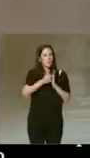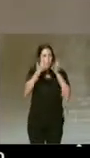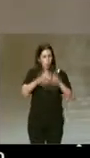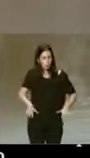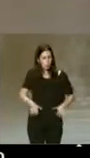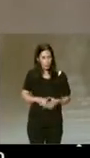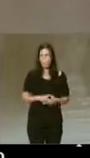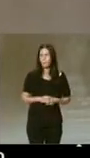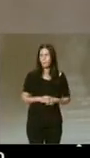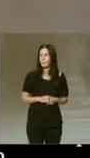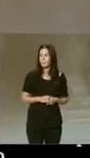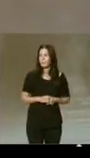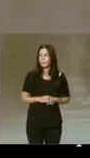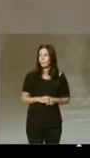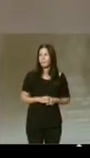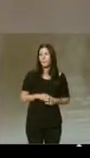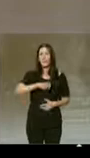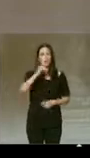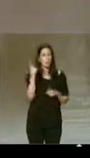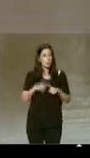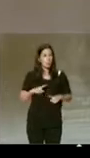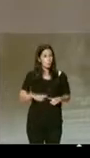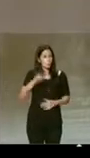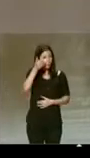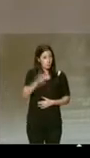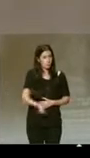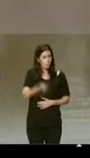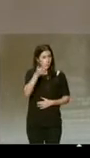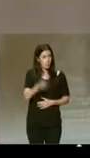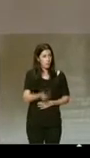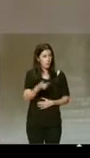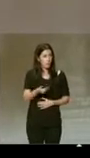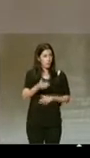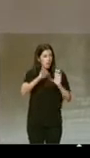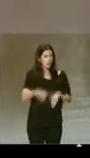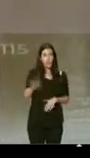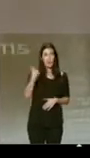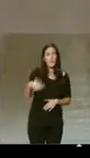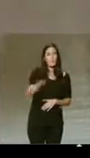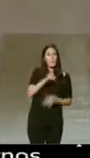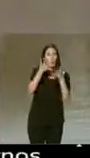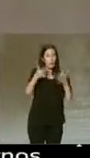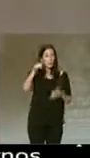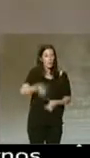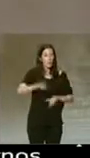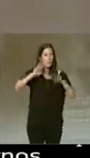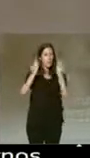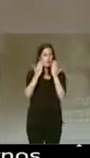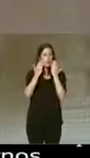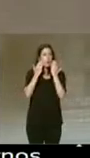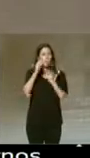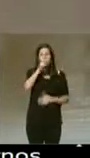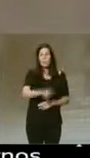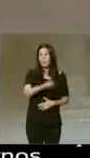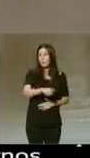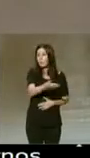in definite terms when we talk about automated systems. Another reason why we chose this topic is the